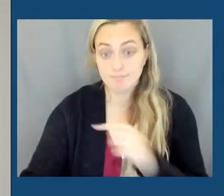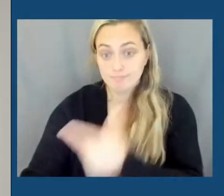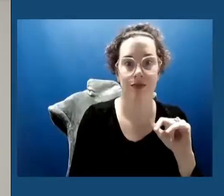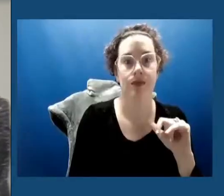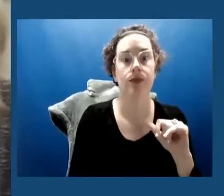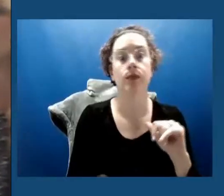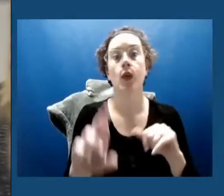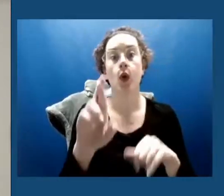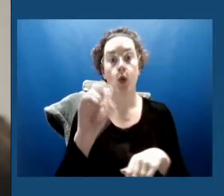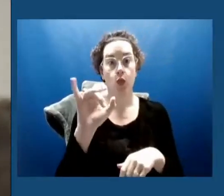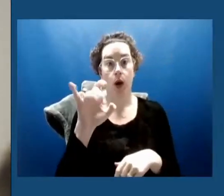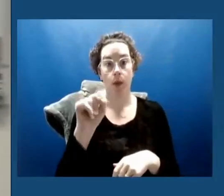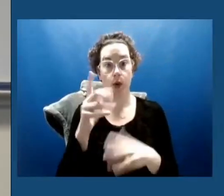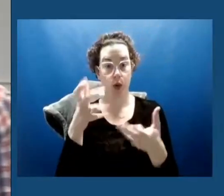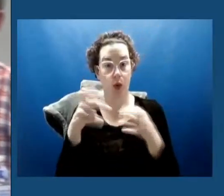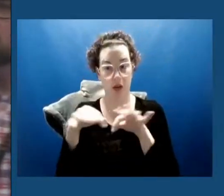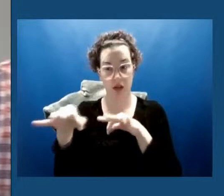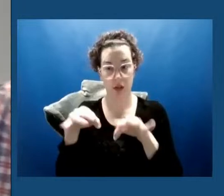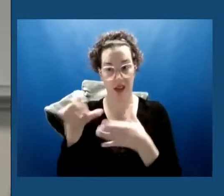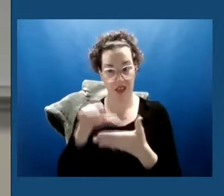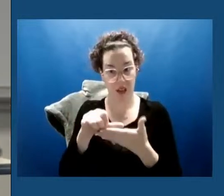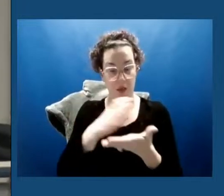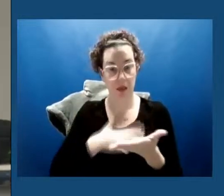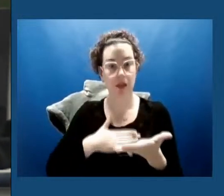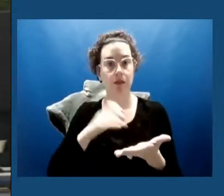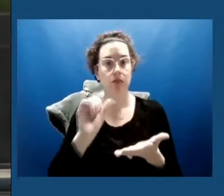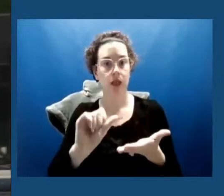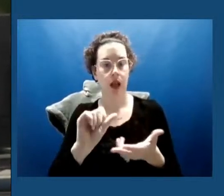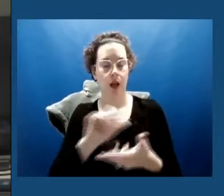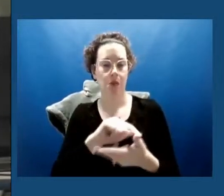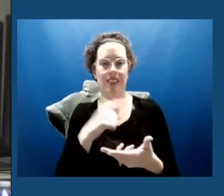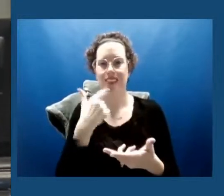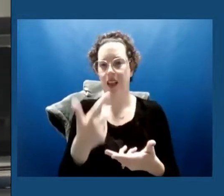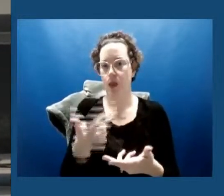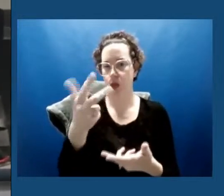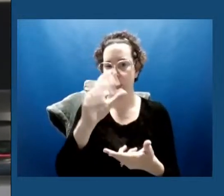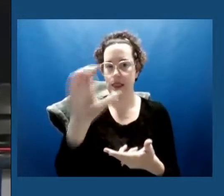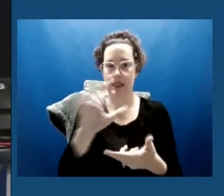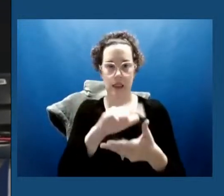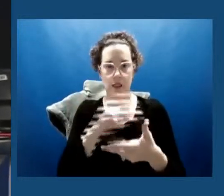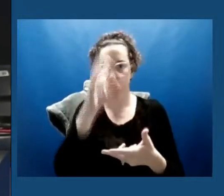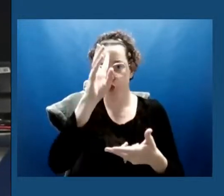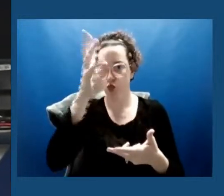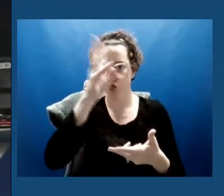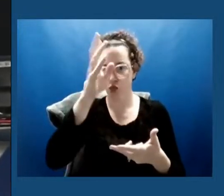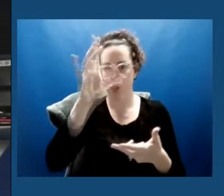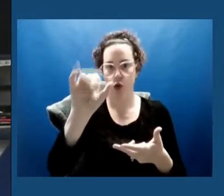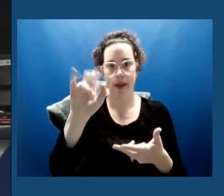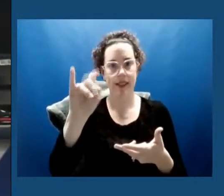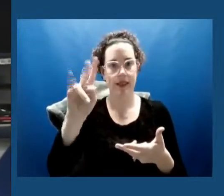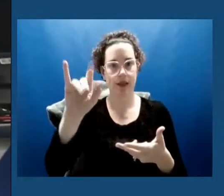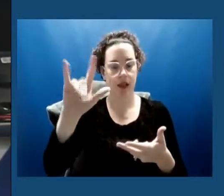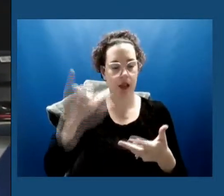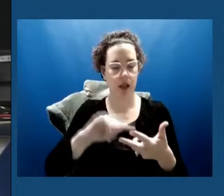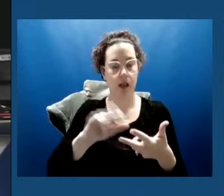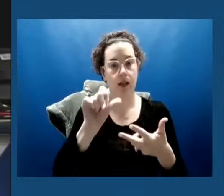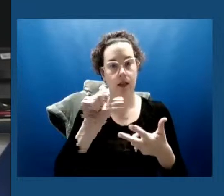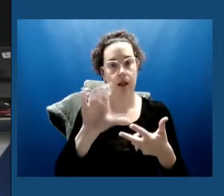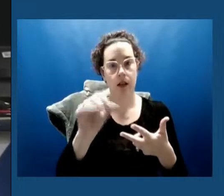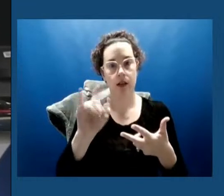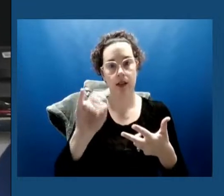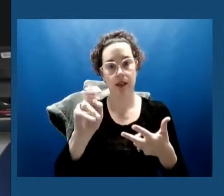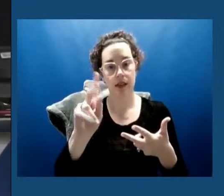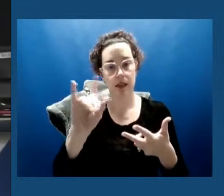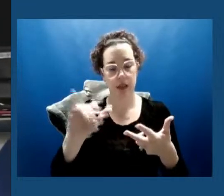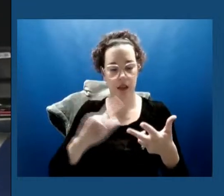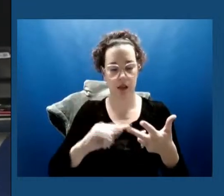about that? Yeah, I think I would frame it as 3 C's: creativity, consistency, and collaboration. Those